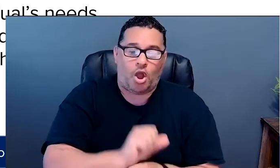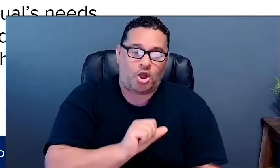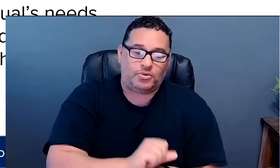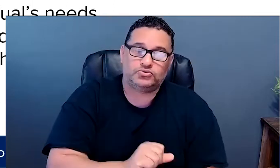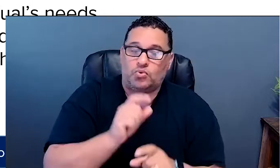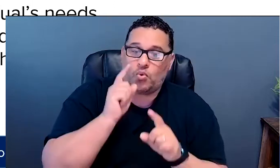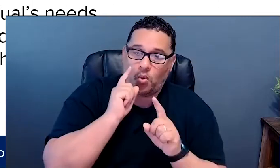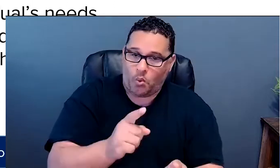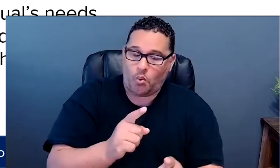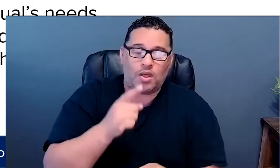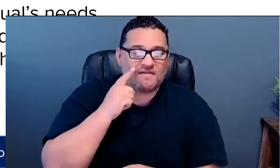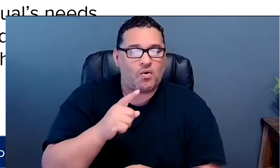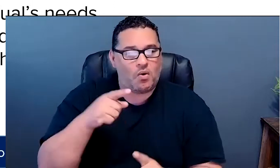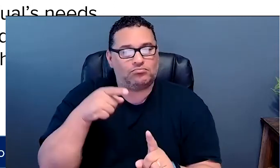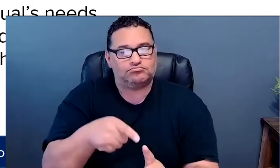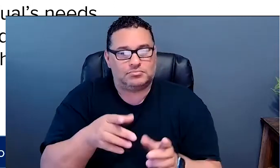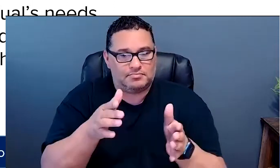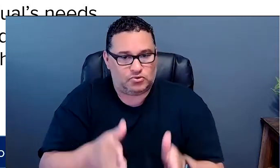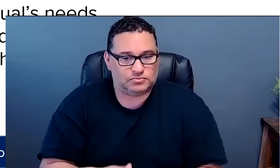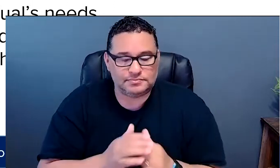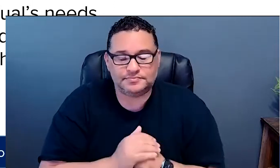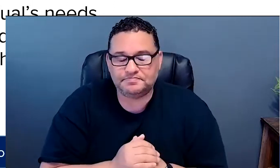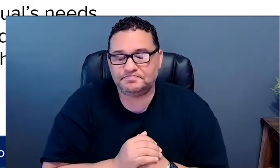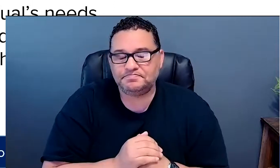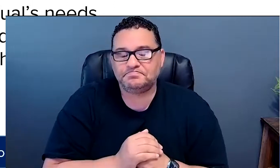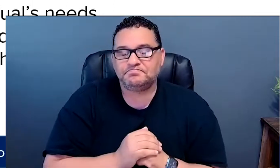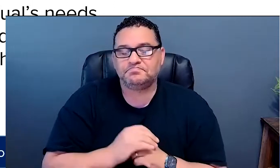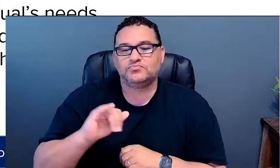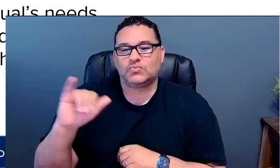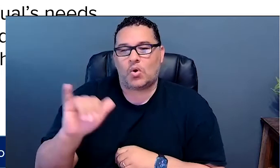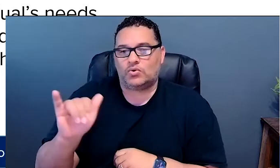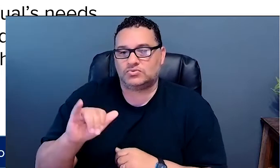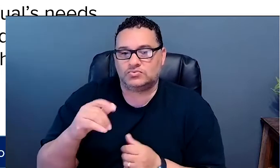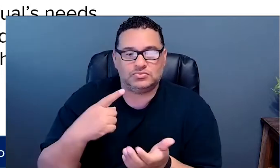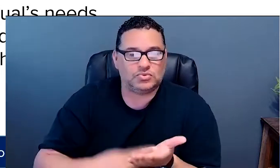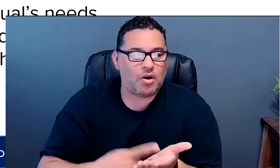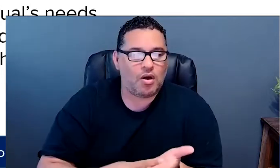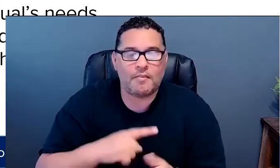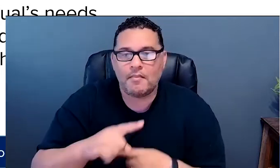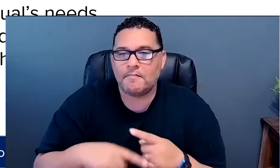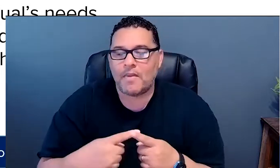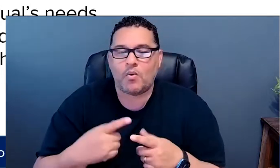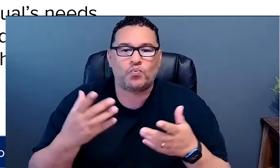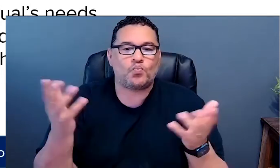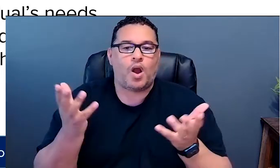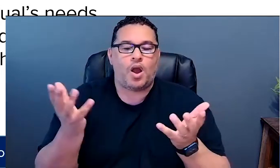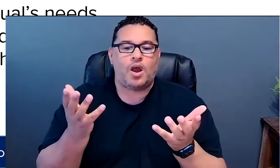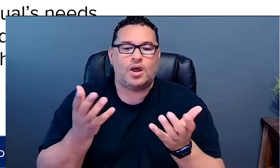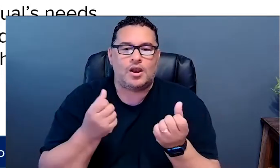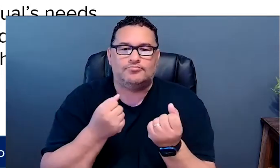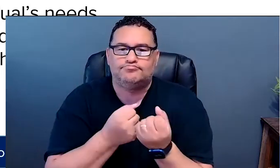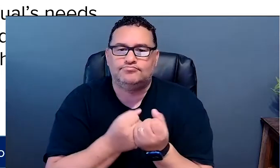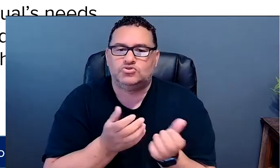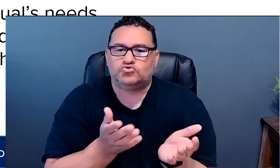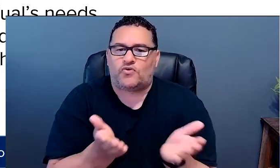the individual. We talk about what services they will need to get to their